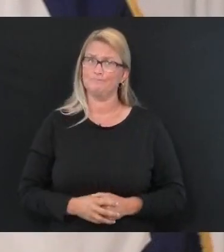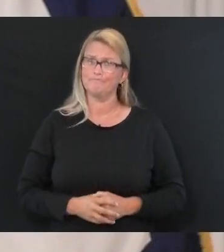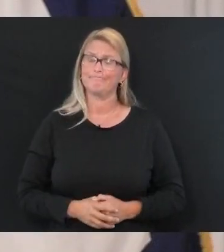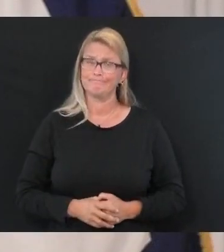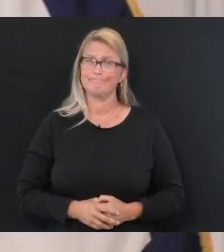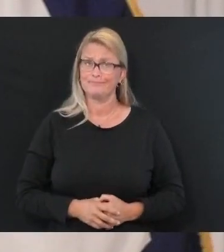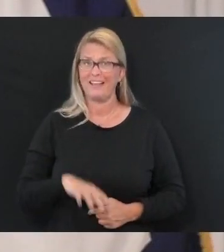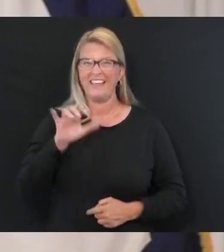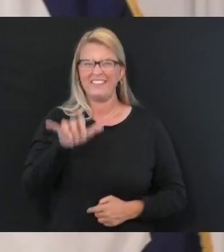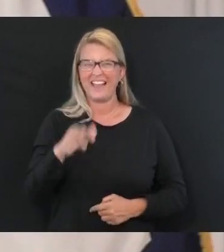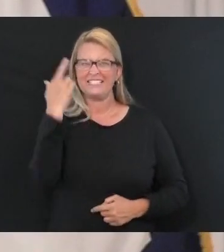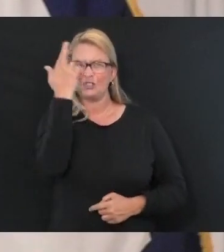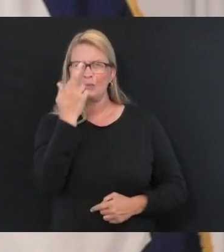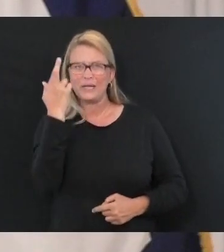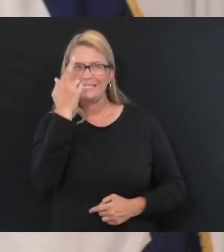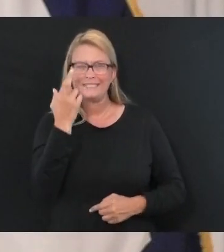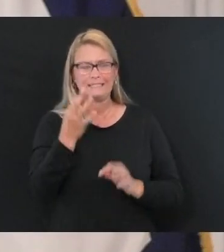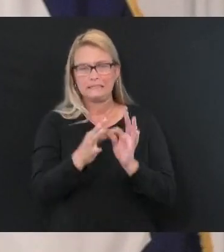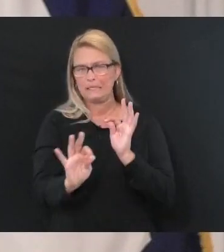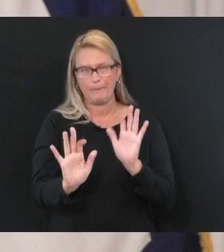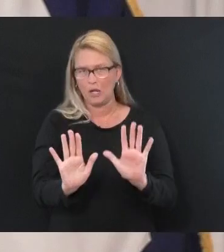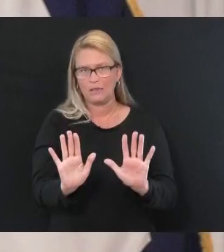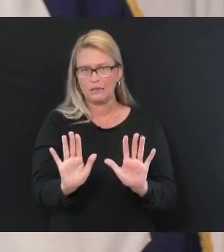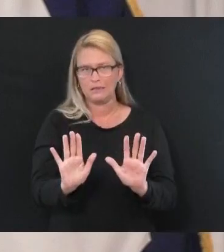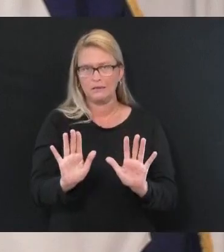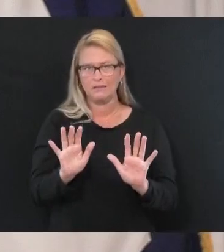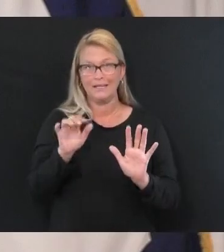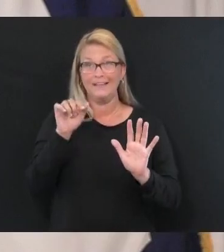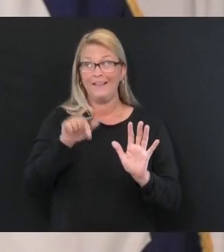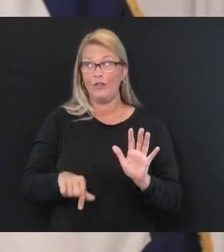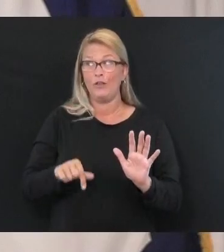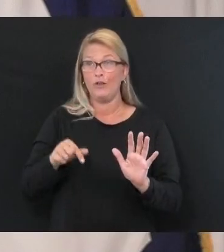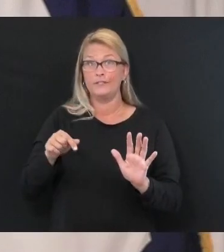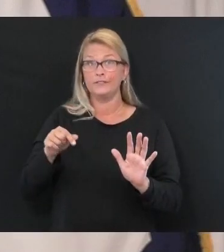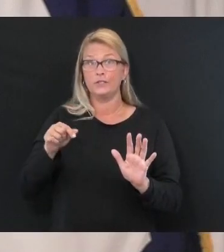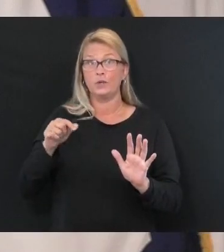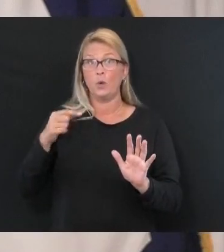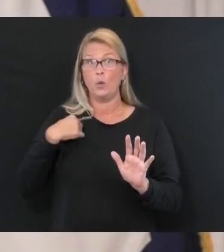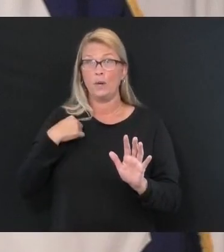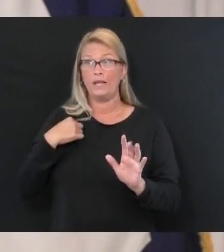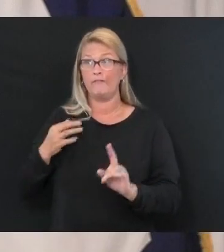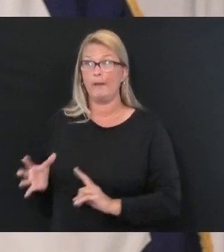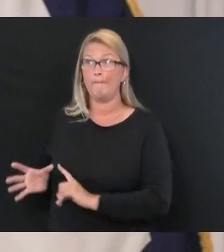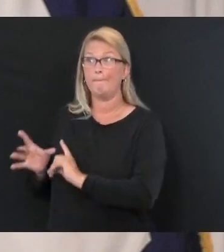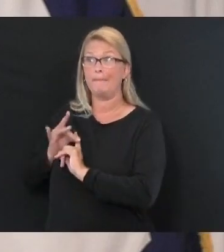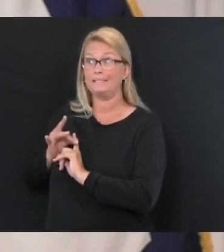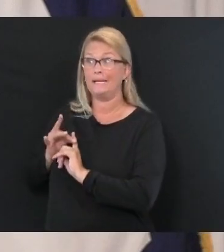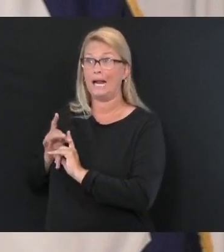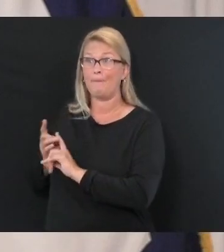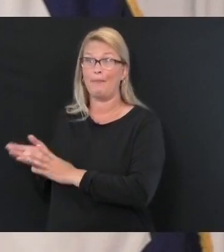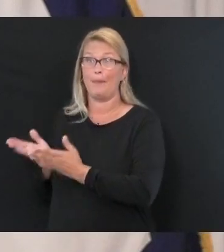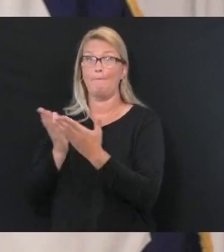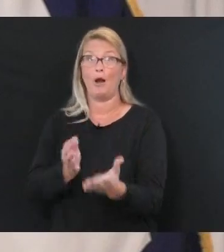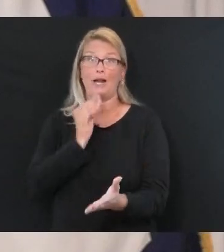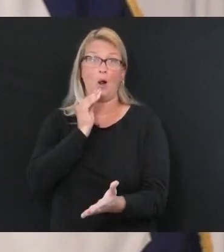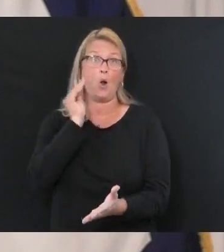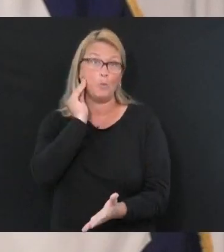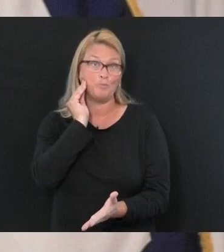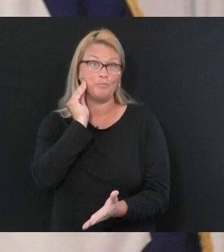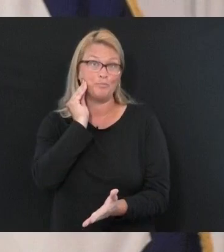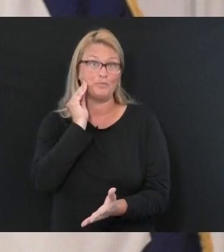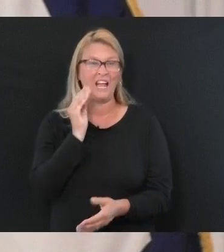that's the reason. The reason is real simple. This thing is migrating from the south, but way more importantly than that,